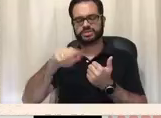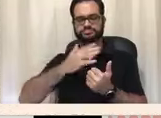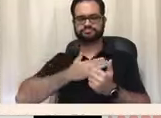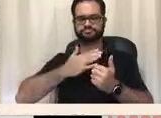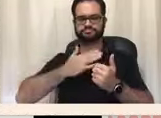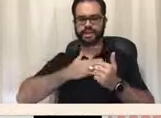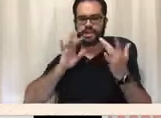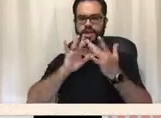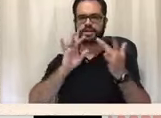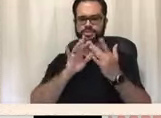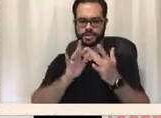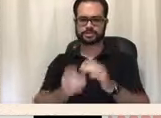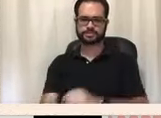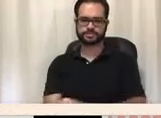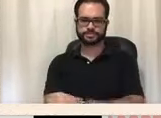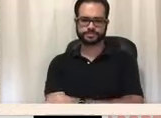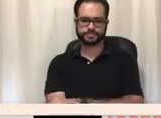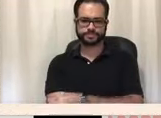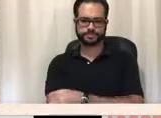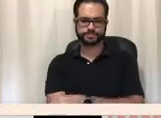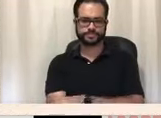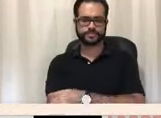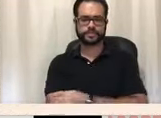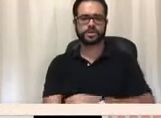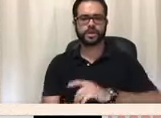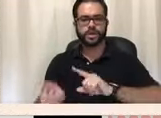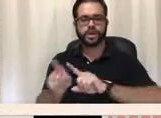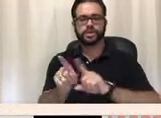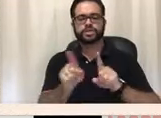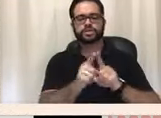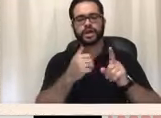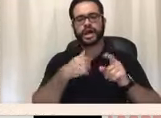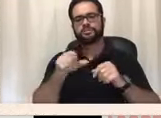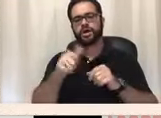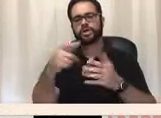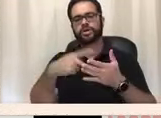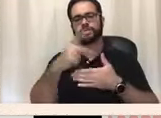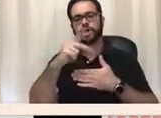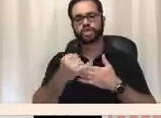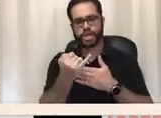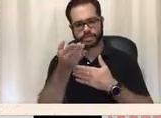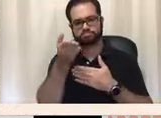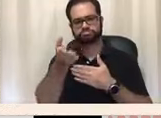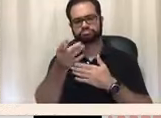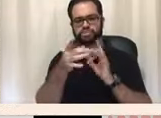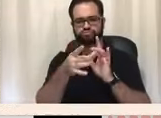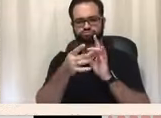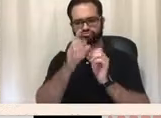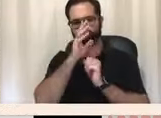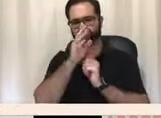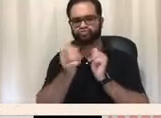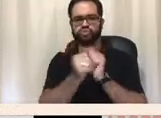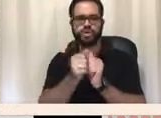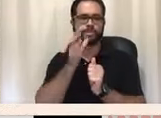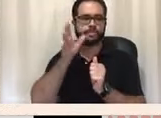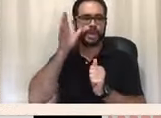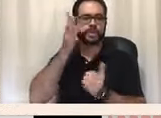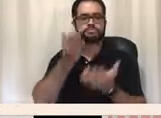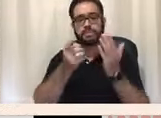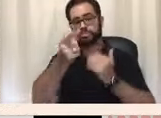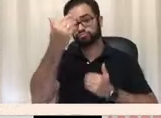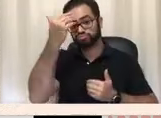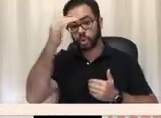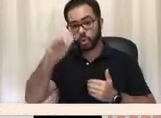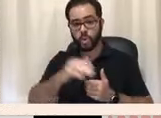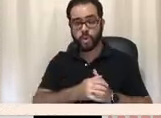line. There's also some other projects listed here that do work directly with parents that you may or may not be familiar with.